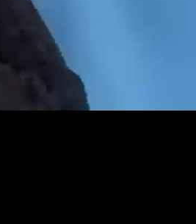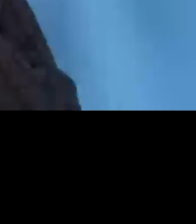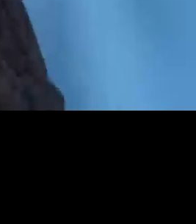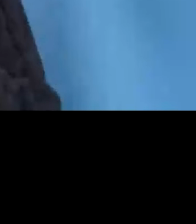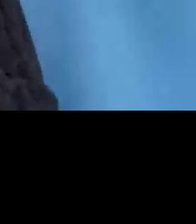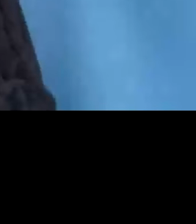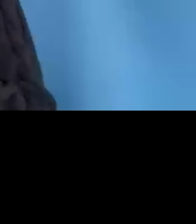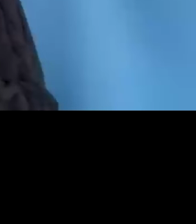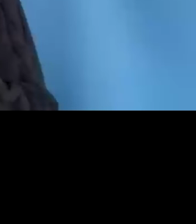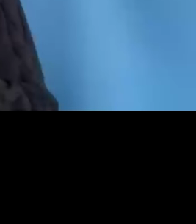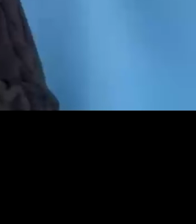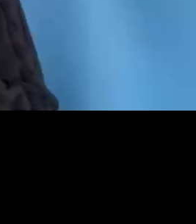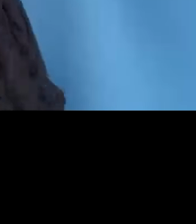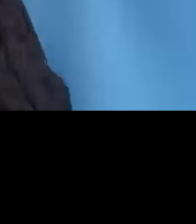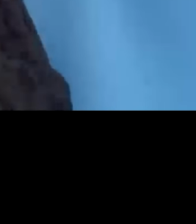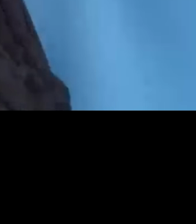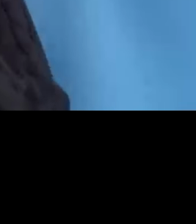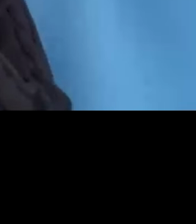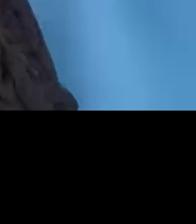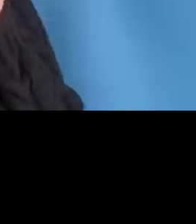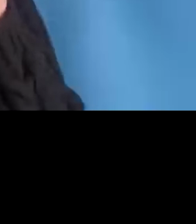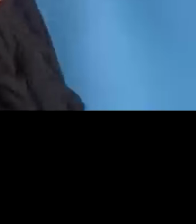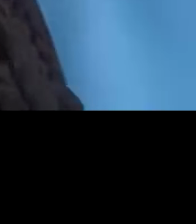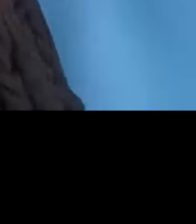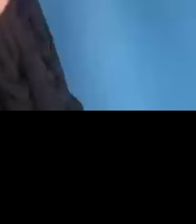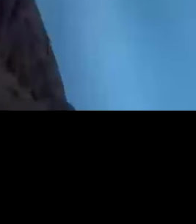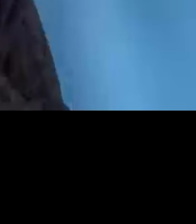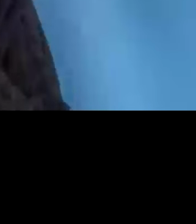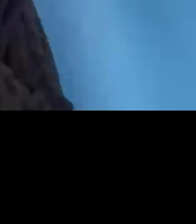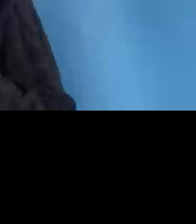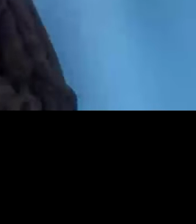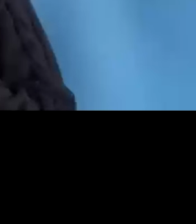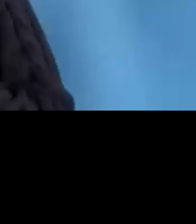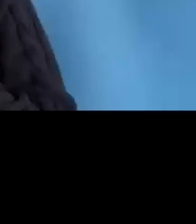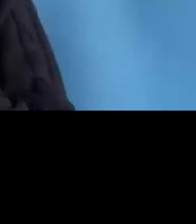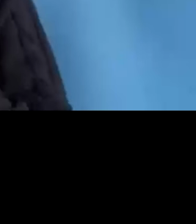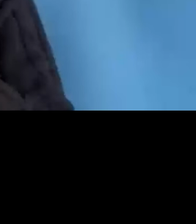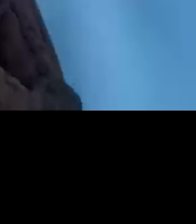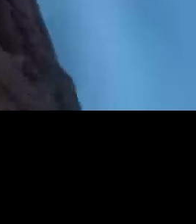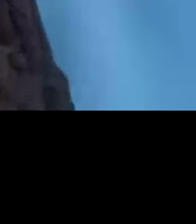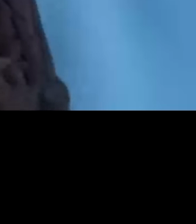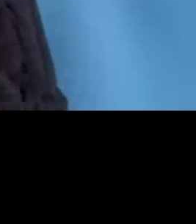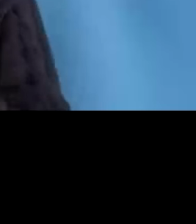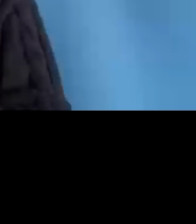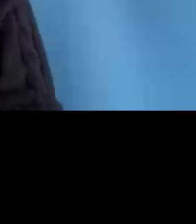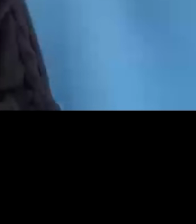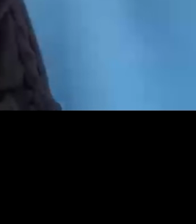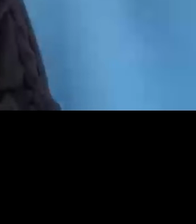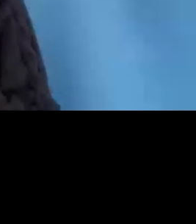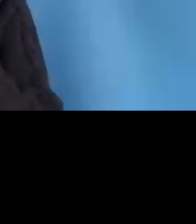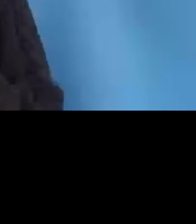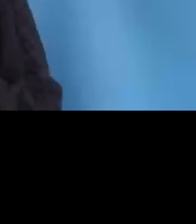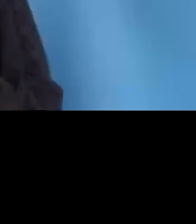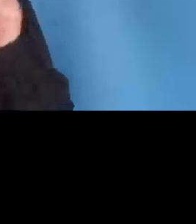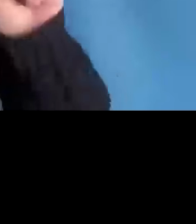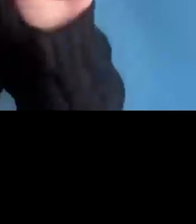respects to their elders past and present. I extend this to the traditional custodians of the land from which you're joining today. I'd also